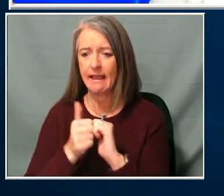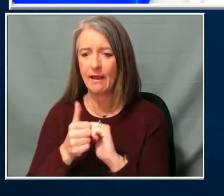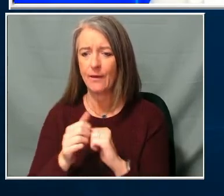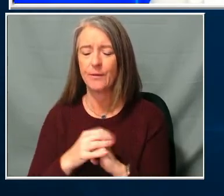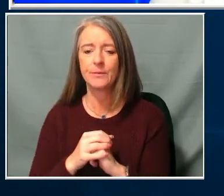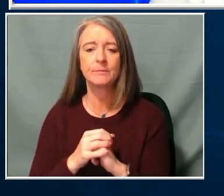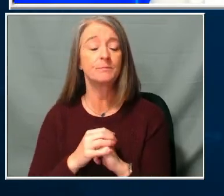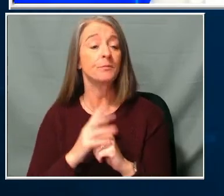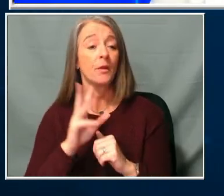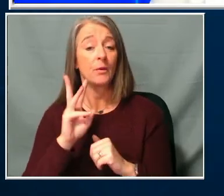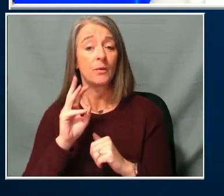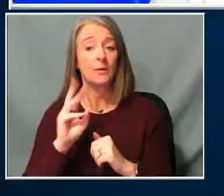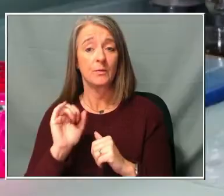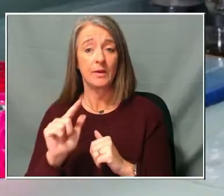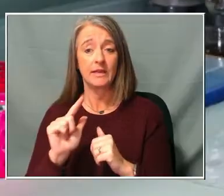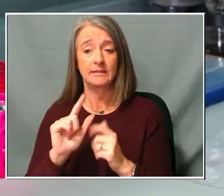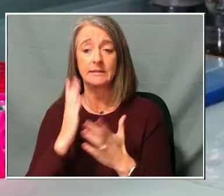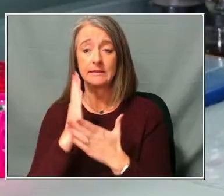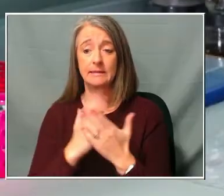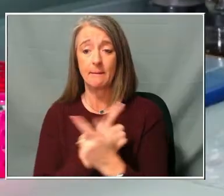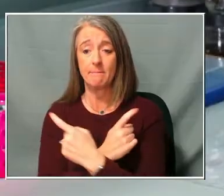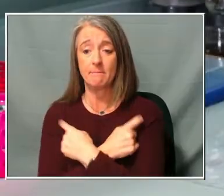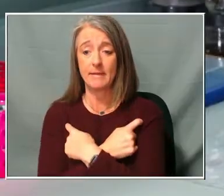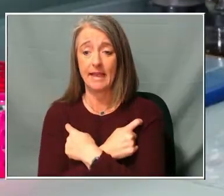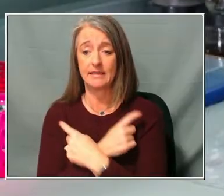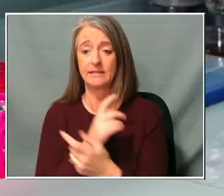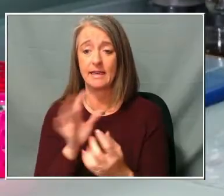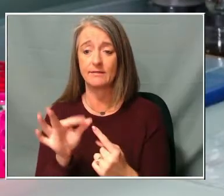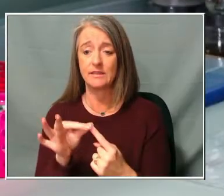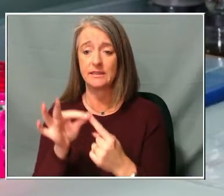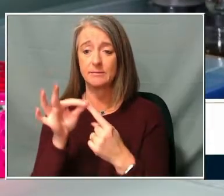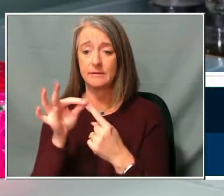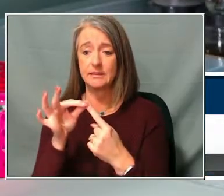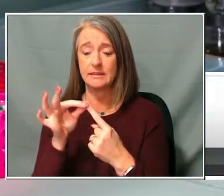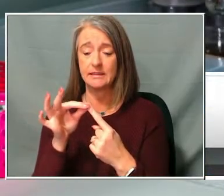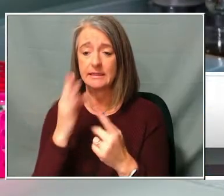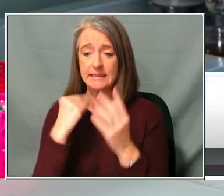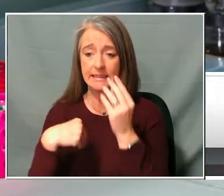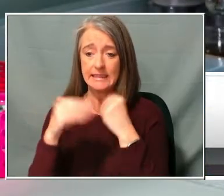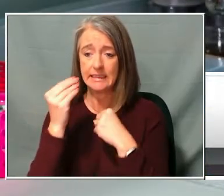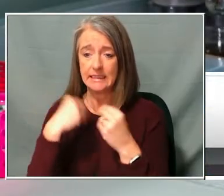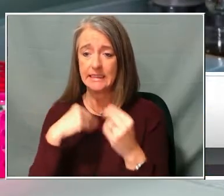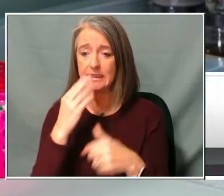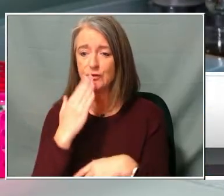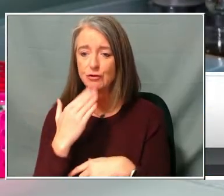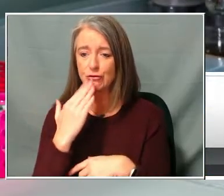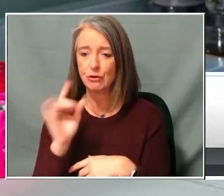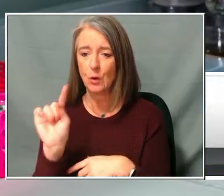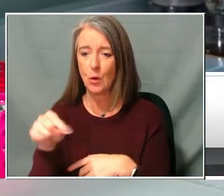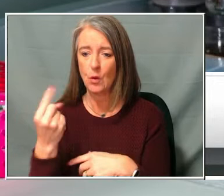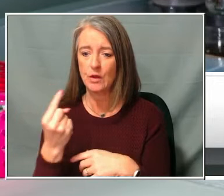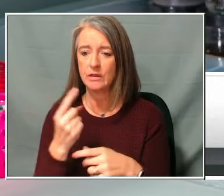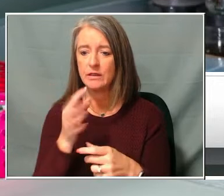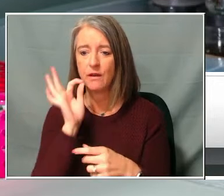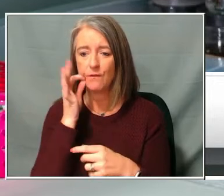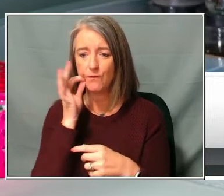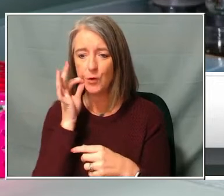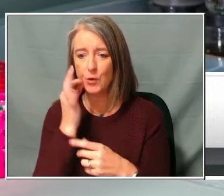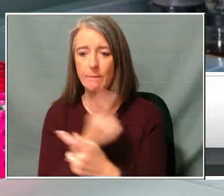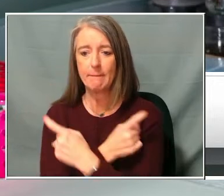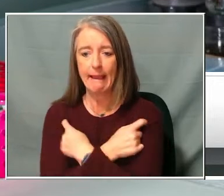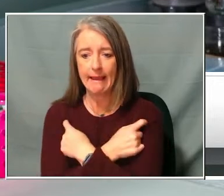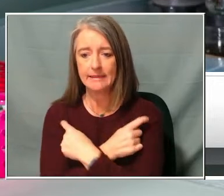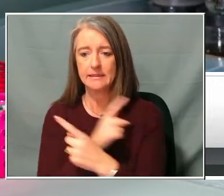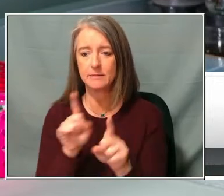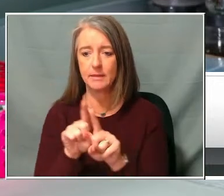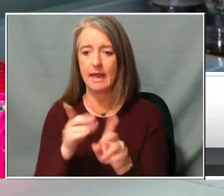Well, there are certain types of bats that have specialized on eating only sugar. So there are the fruit-eating bats, but what I